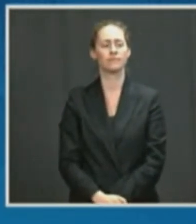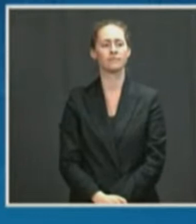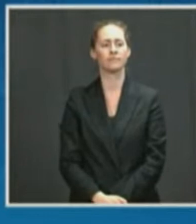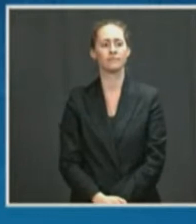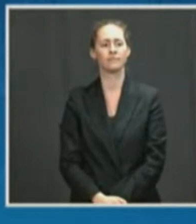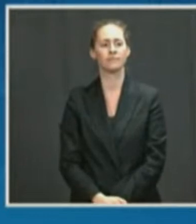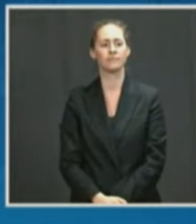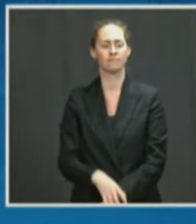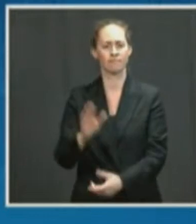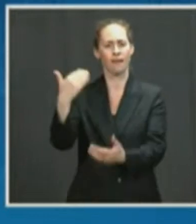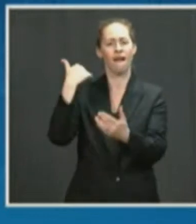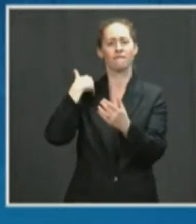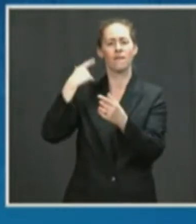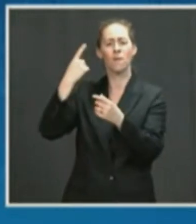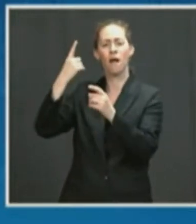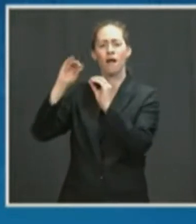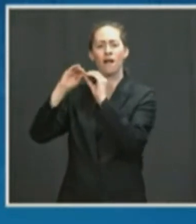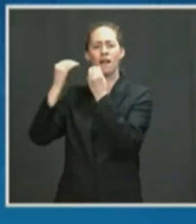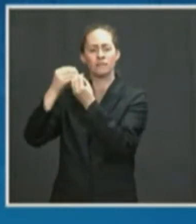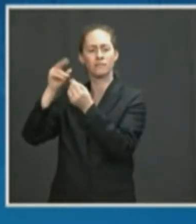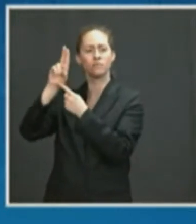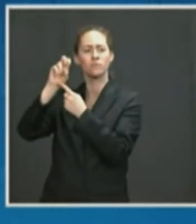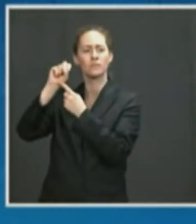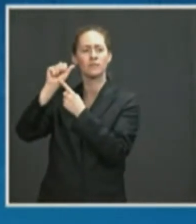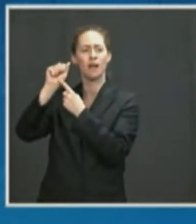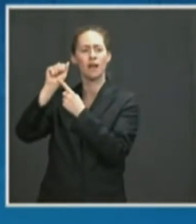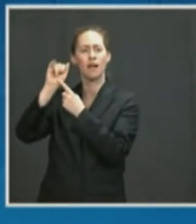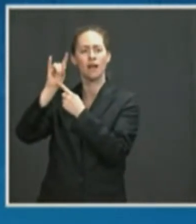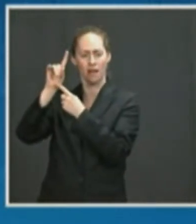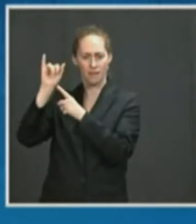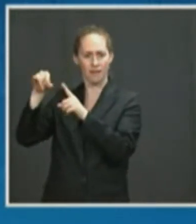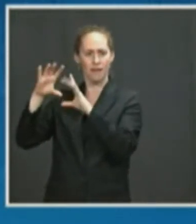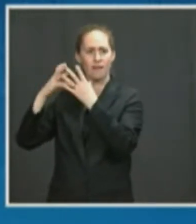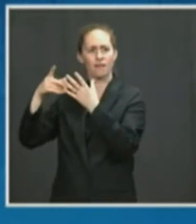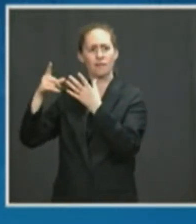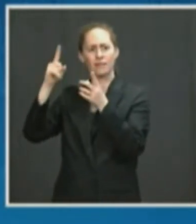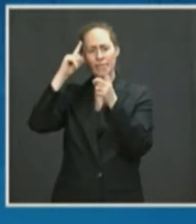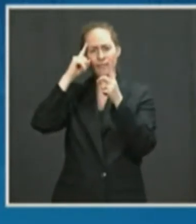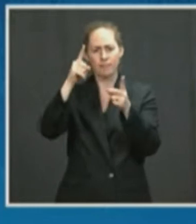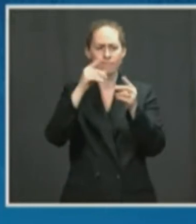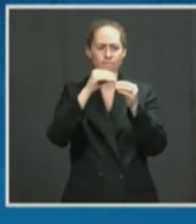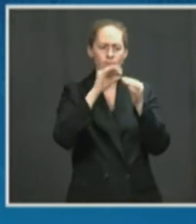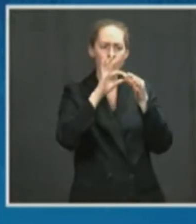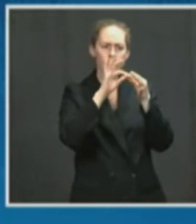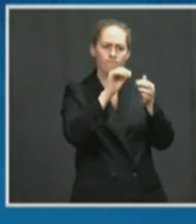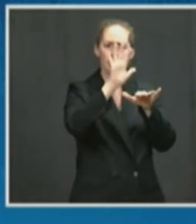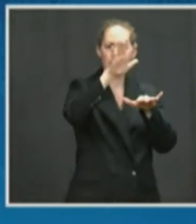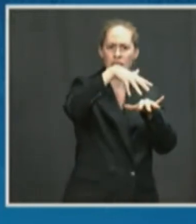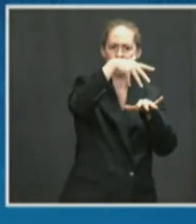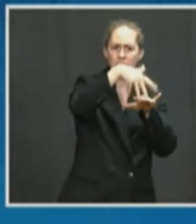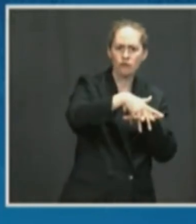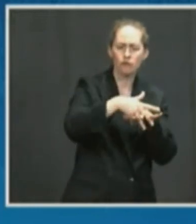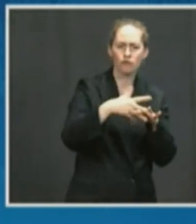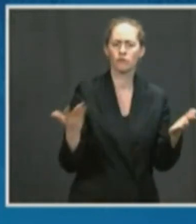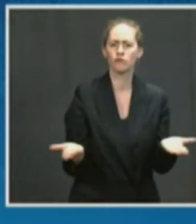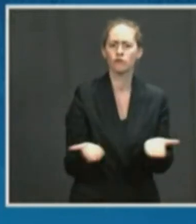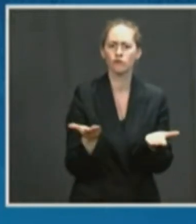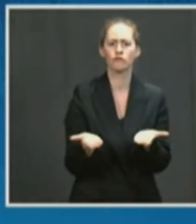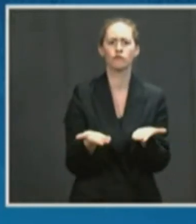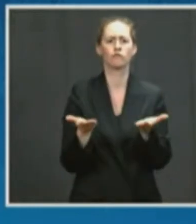indigenous community here. It's a big area of focus for me, given the fact, and I talked about this with the president, that we see that there are a